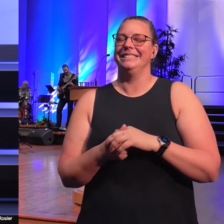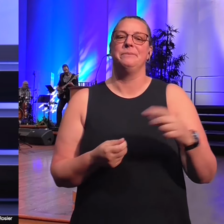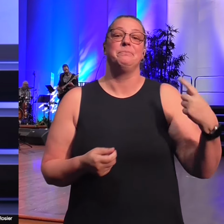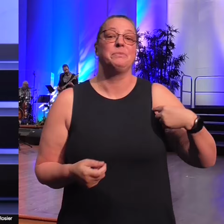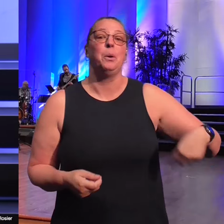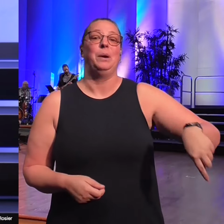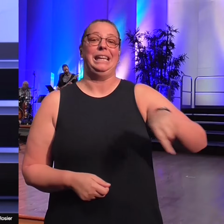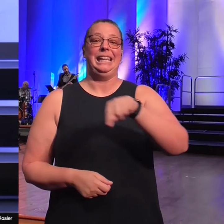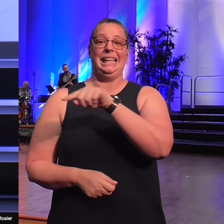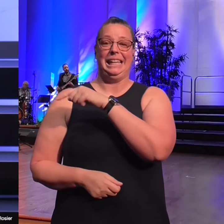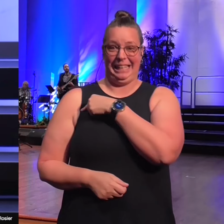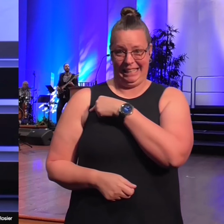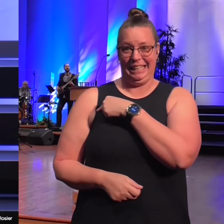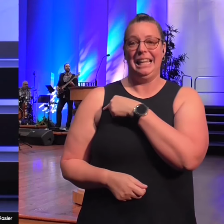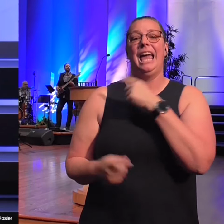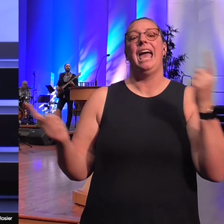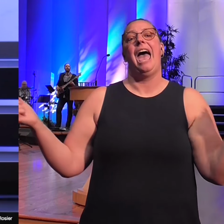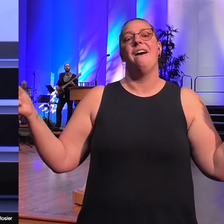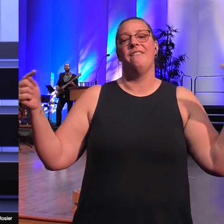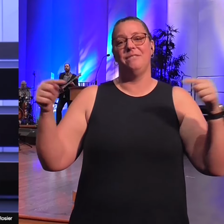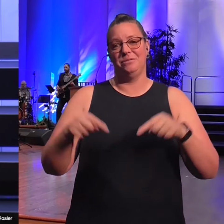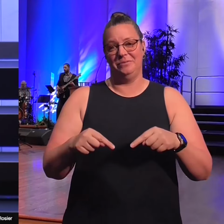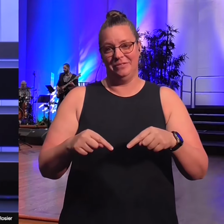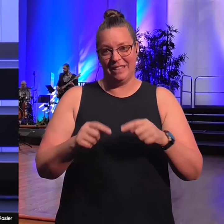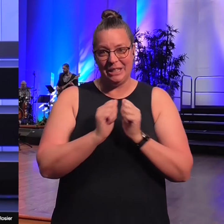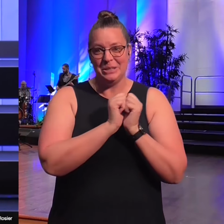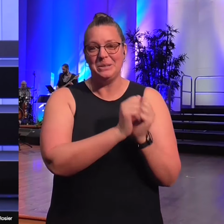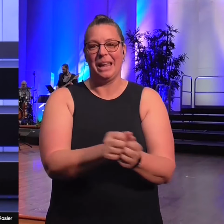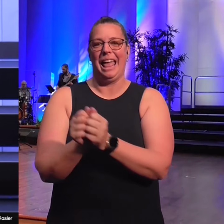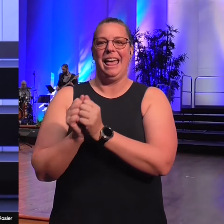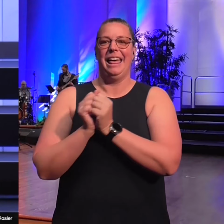We have come together as a